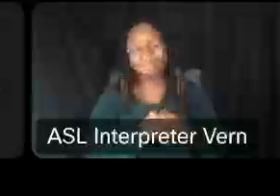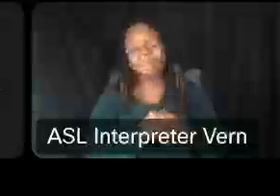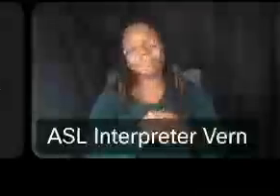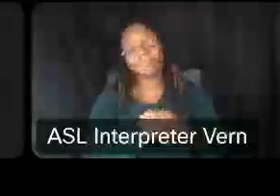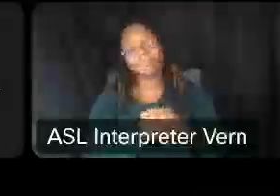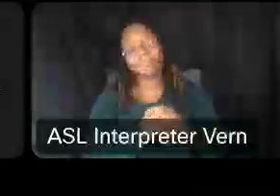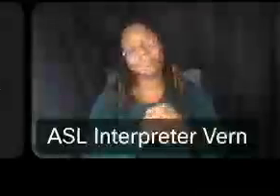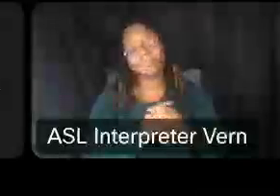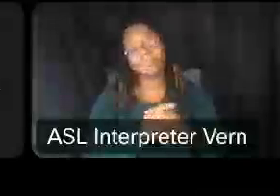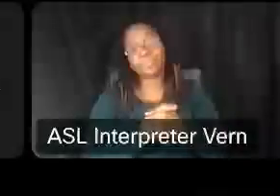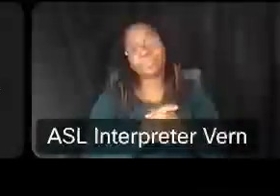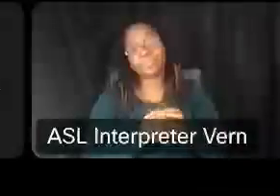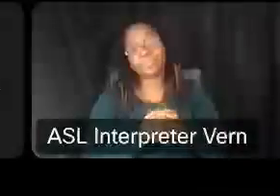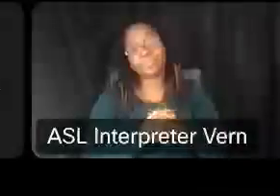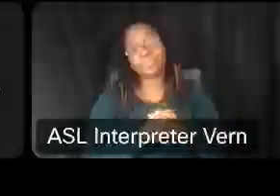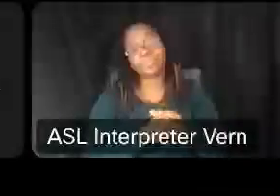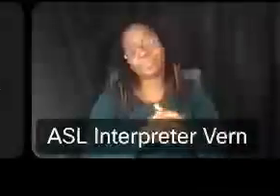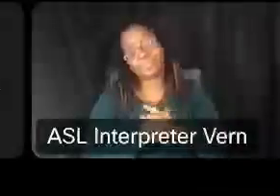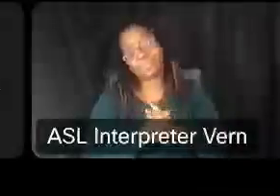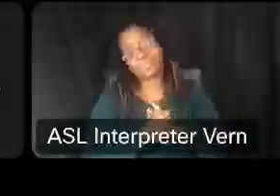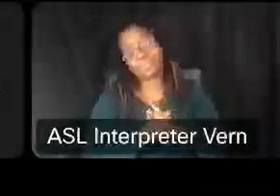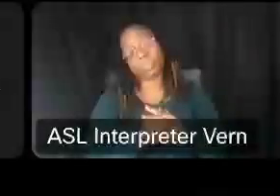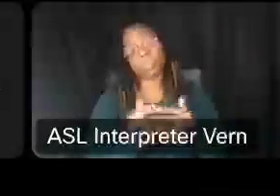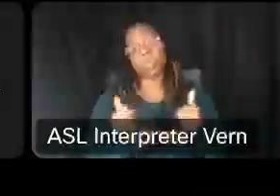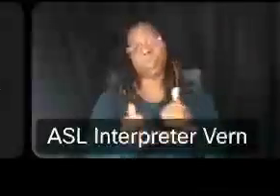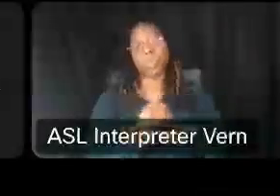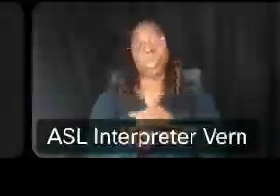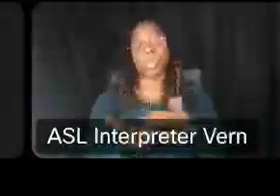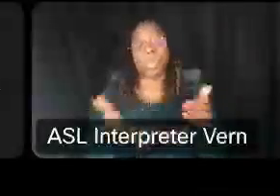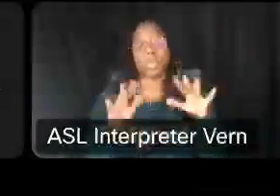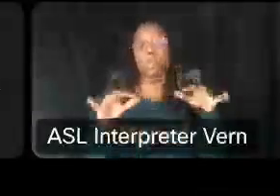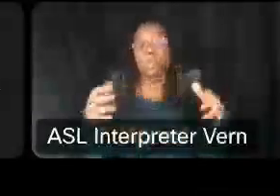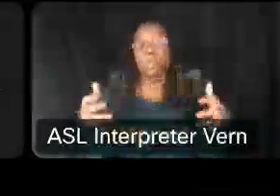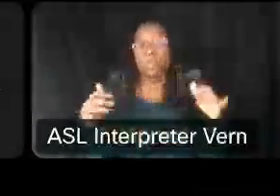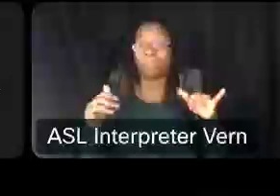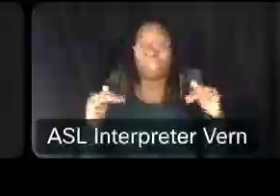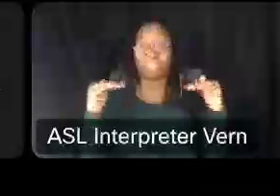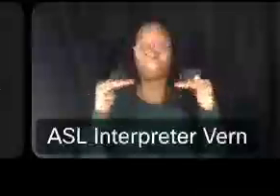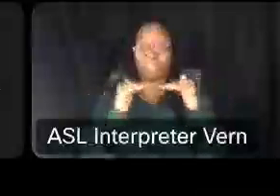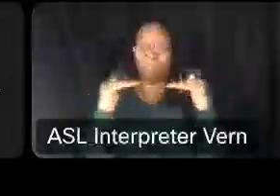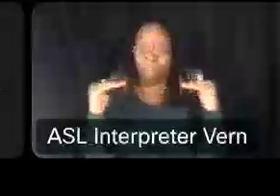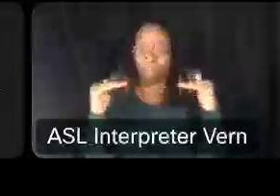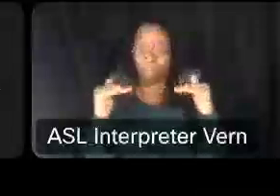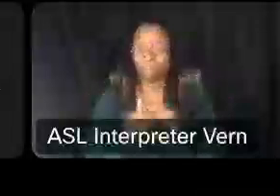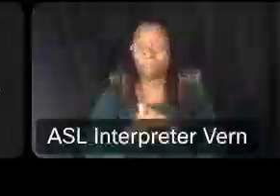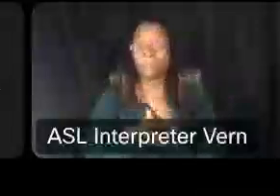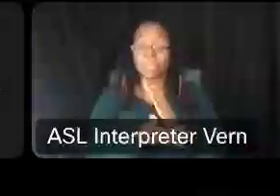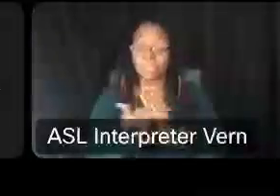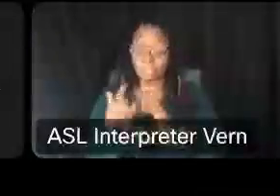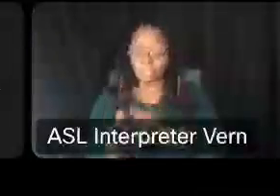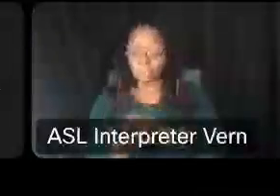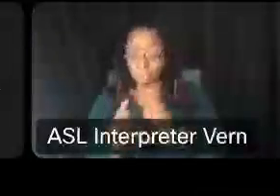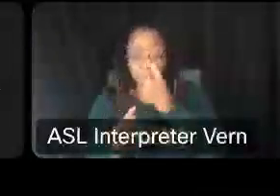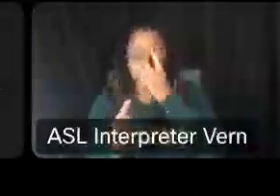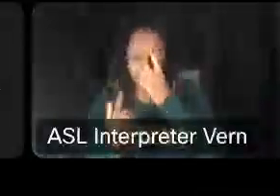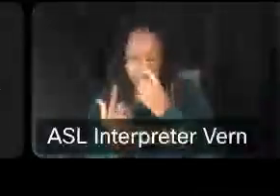are participating as equals in a group where some of us are struggling with mental health challenges